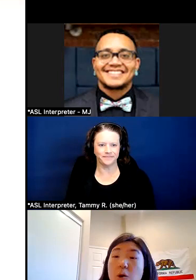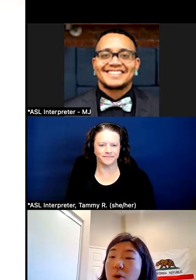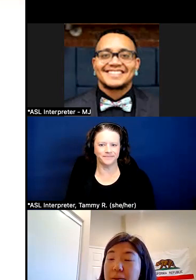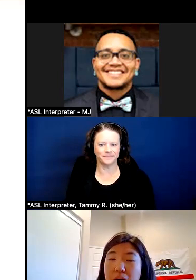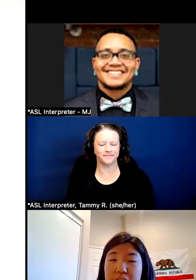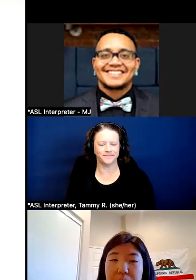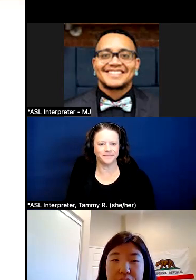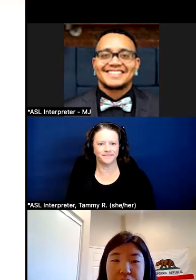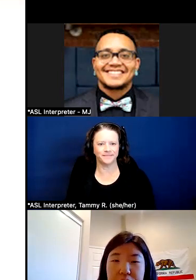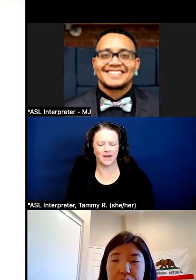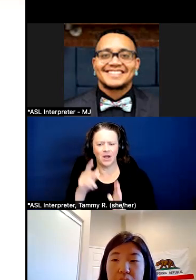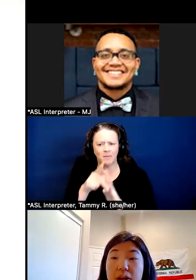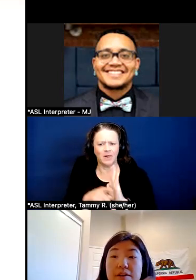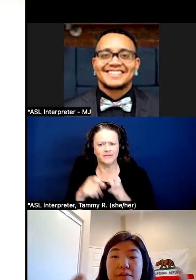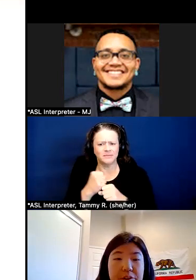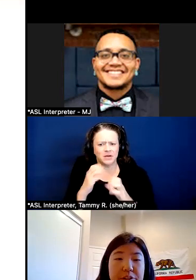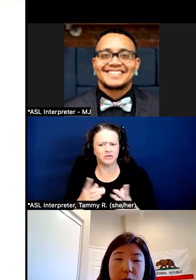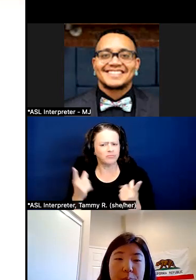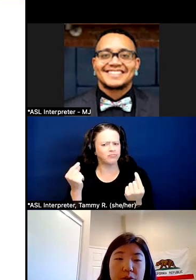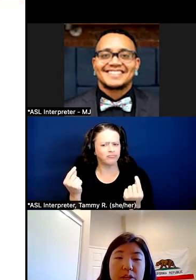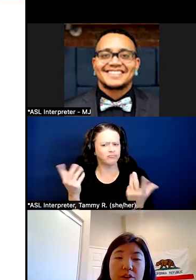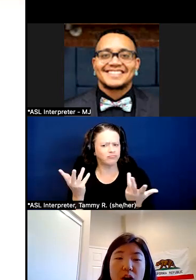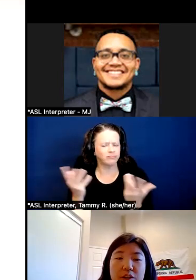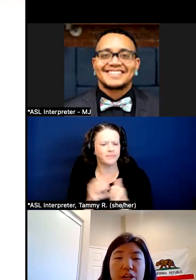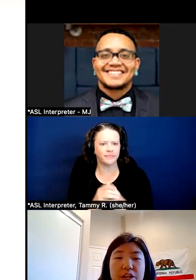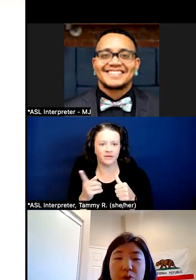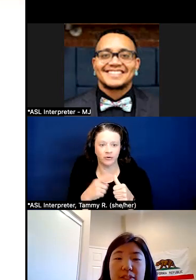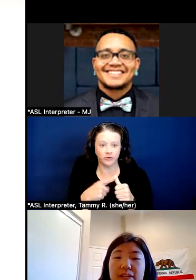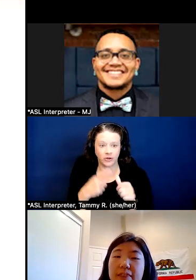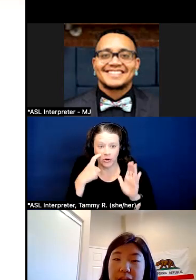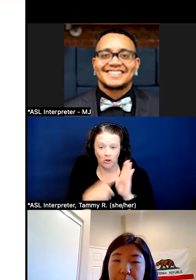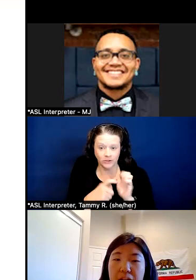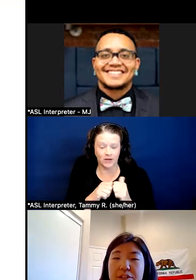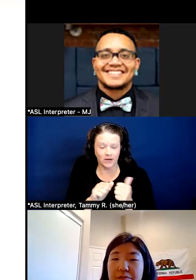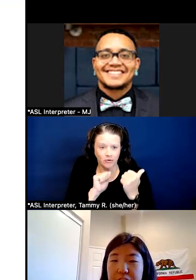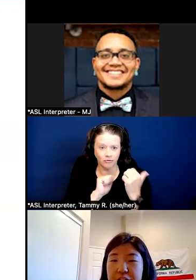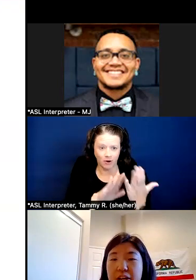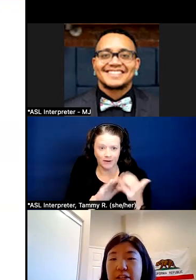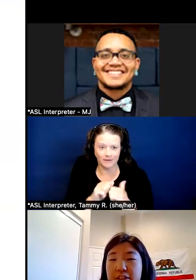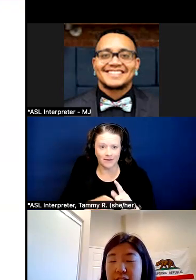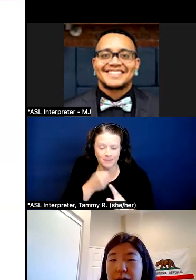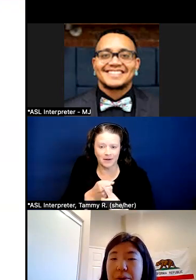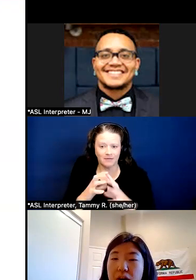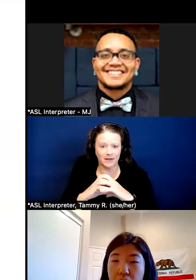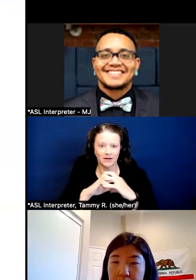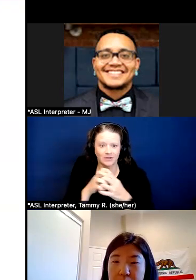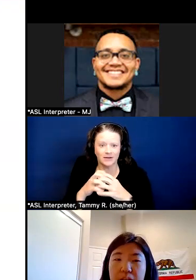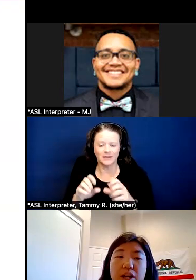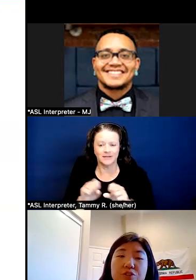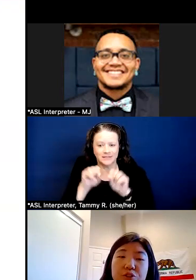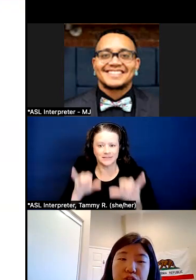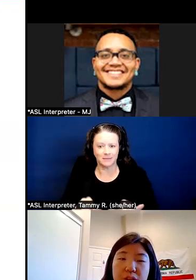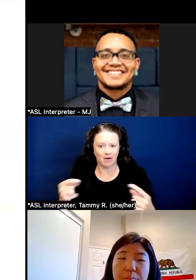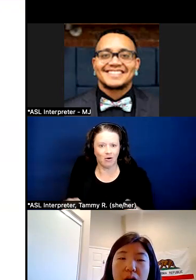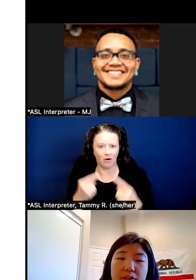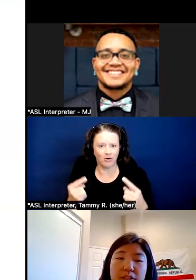Okay, so what can policymakers do? First and foremost, acknowledge and address the impact of intersecting systemic harms